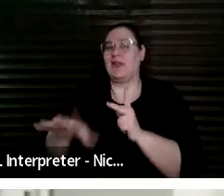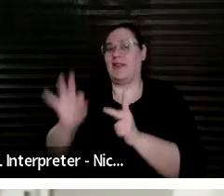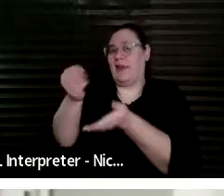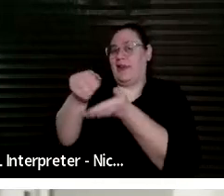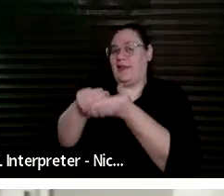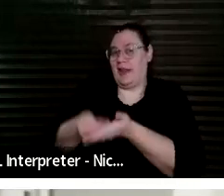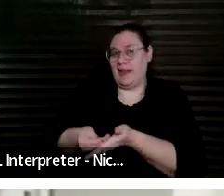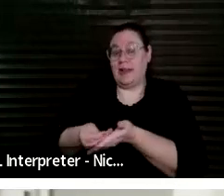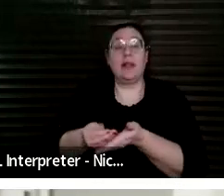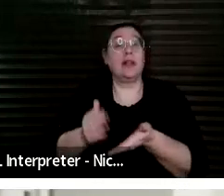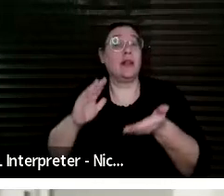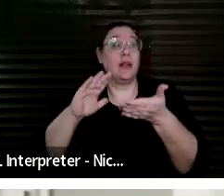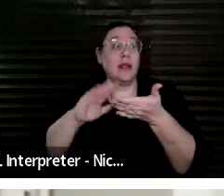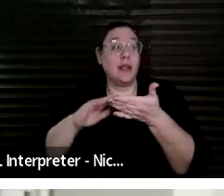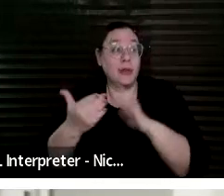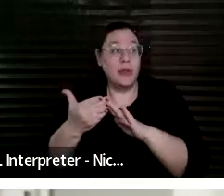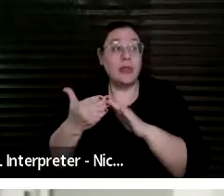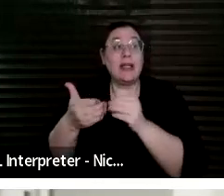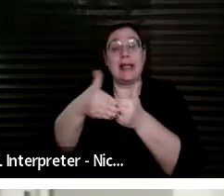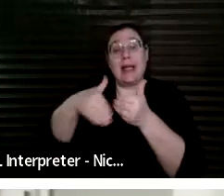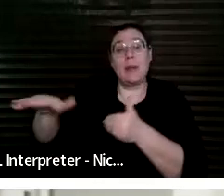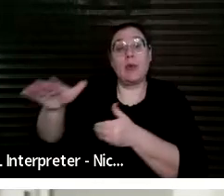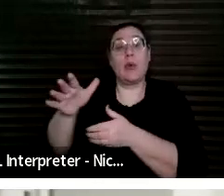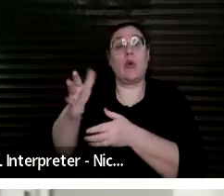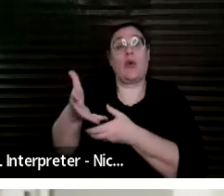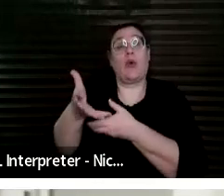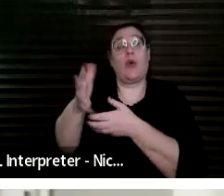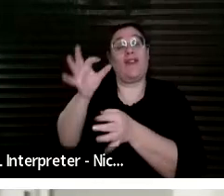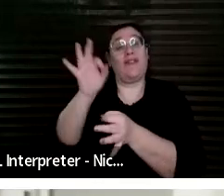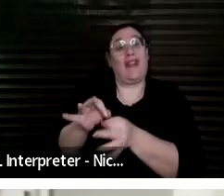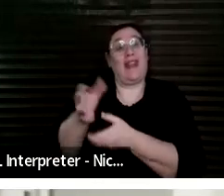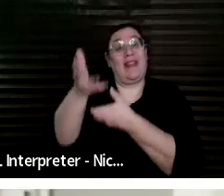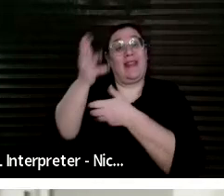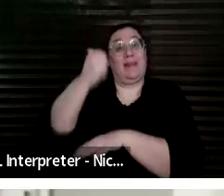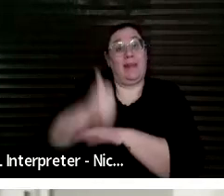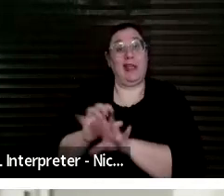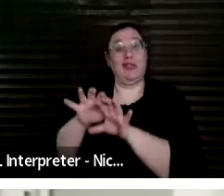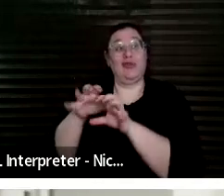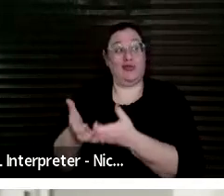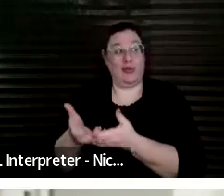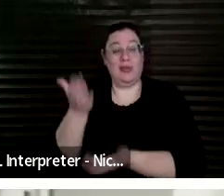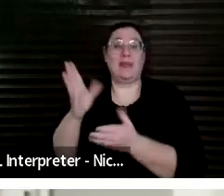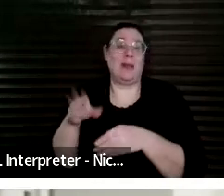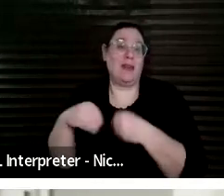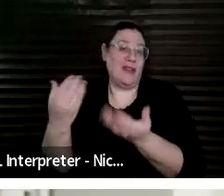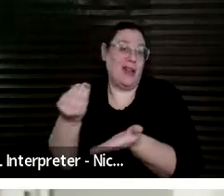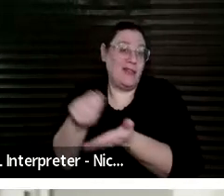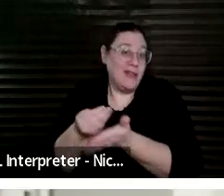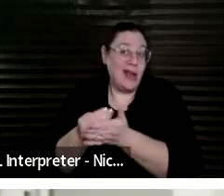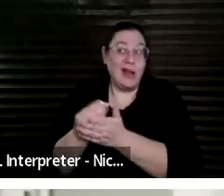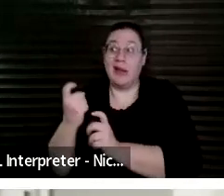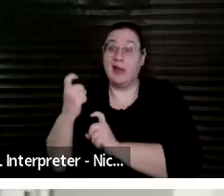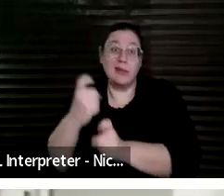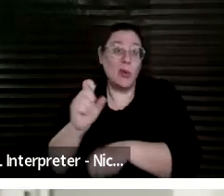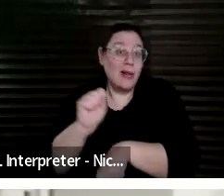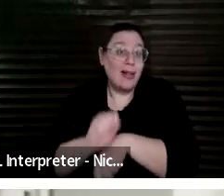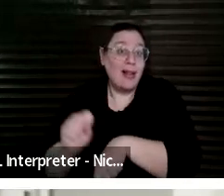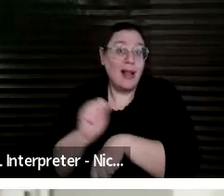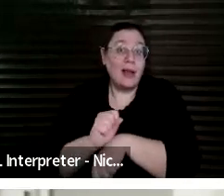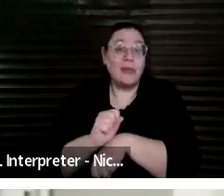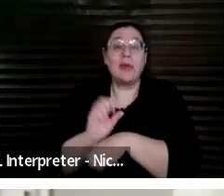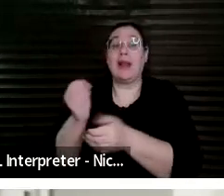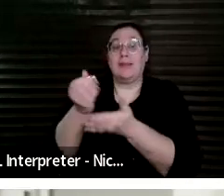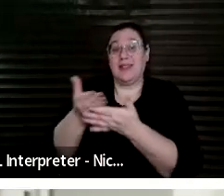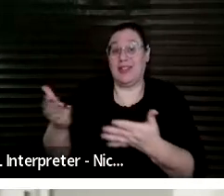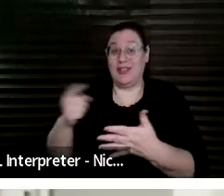groups may provide funding, donated labor, materials. AT loan closets.